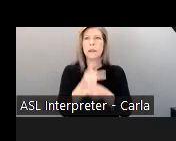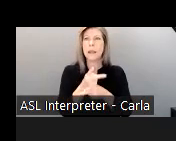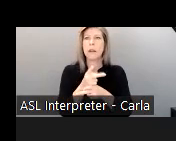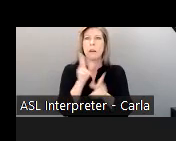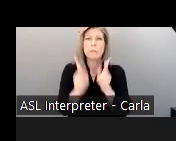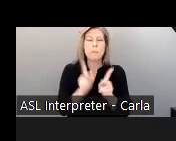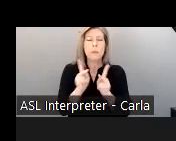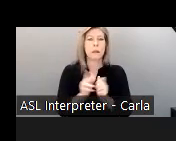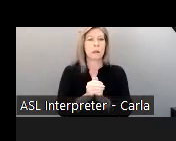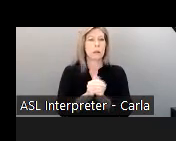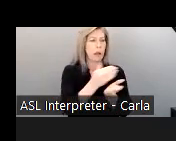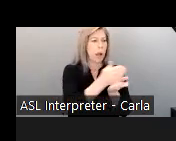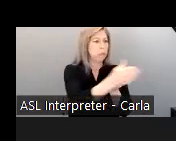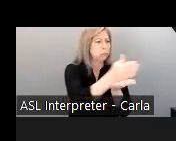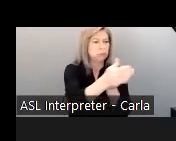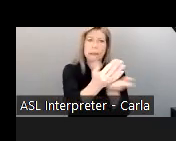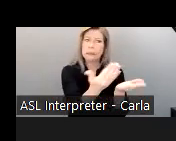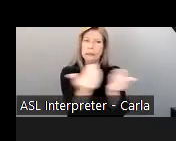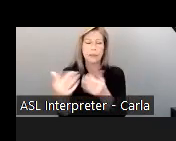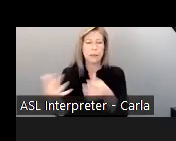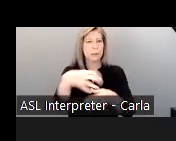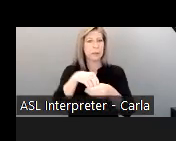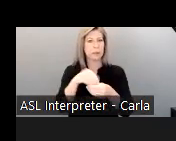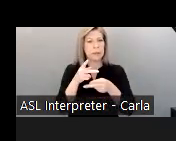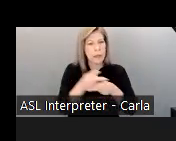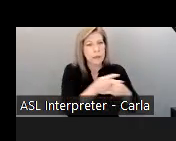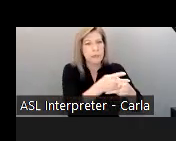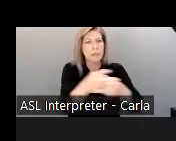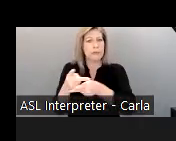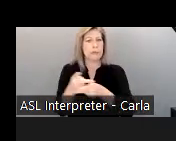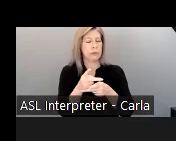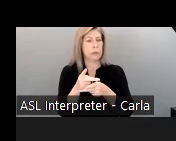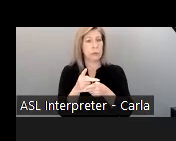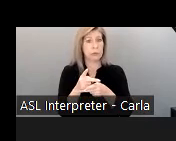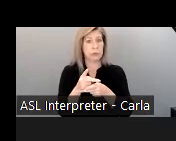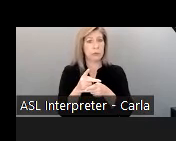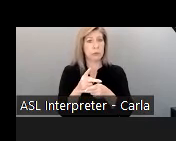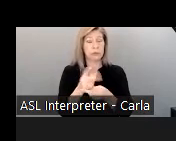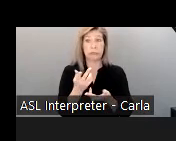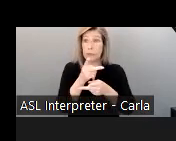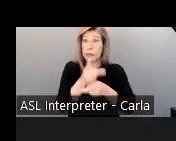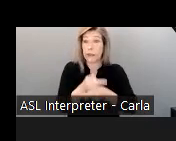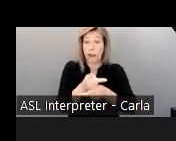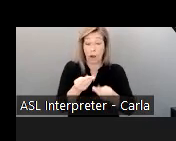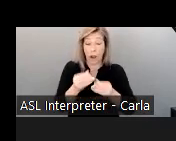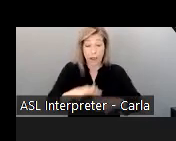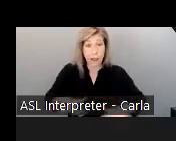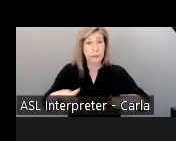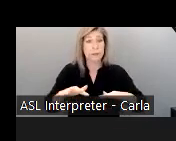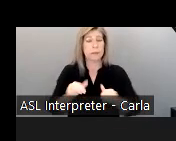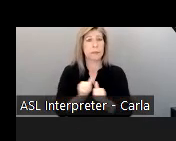to the margins, and the more we'll be able to take care of the land and the earth.